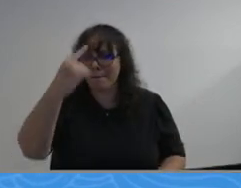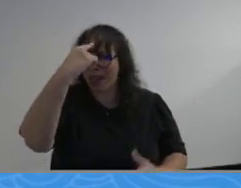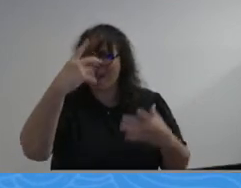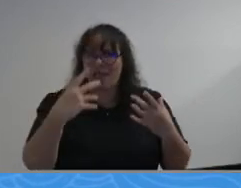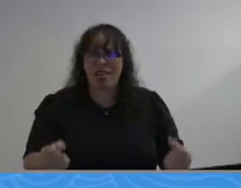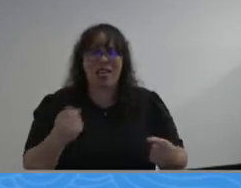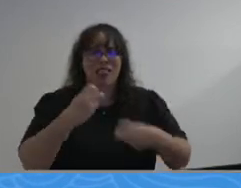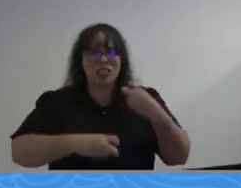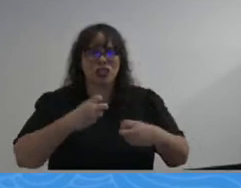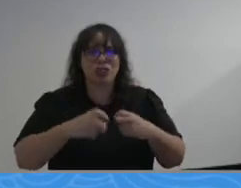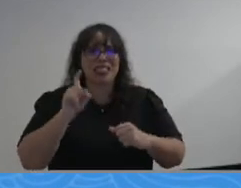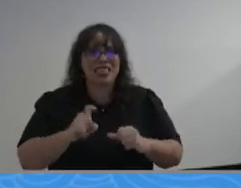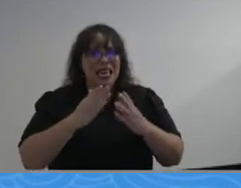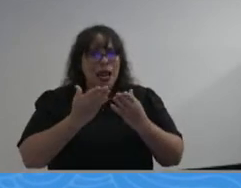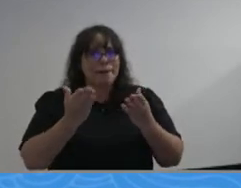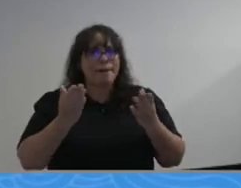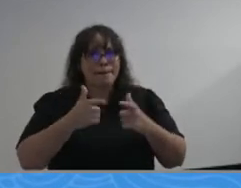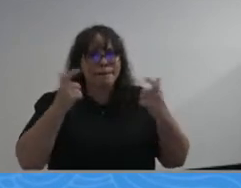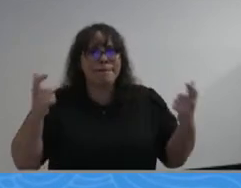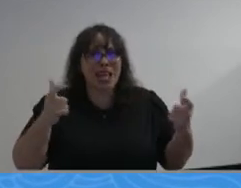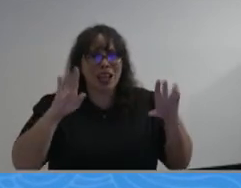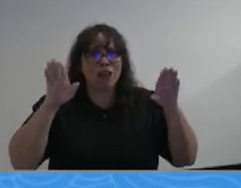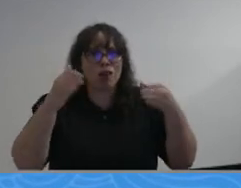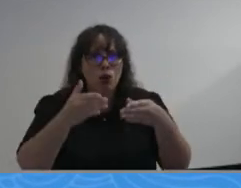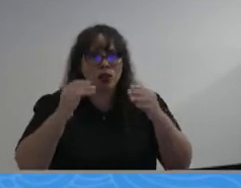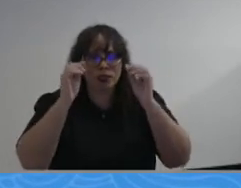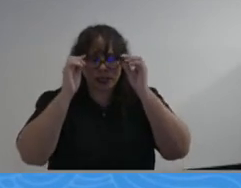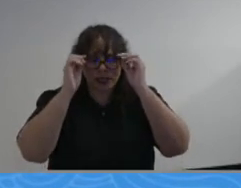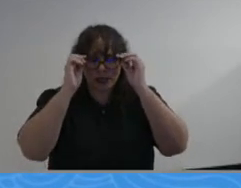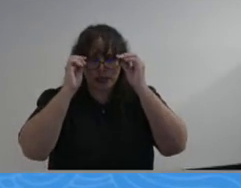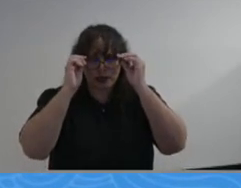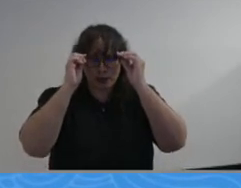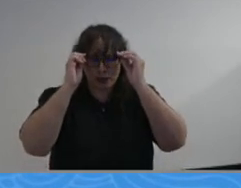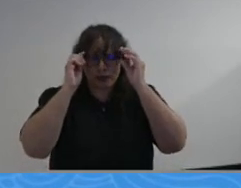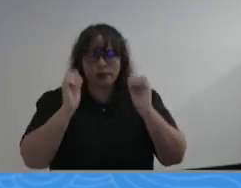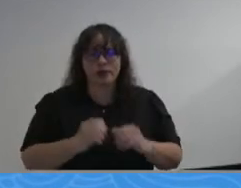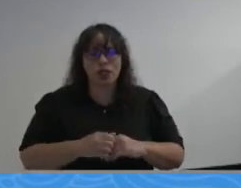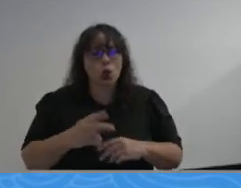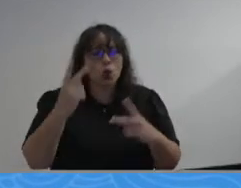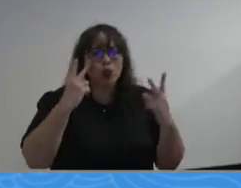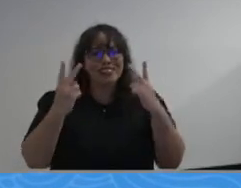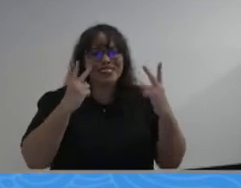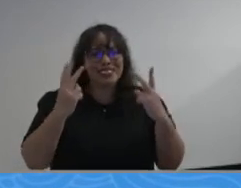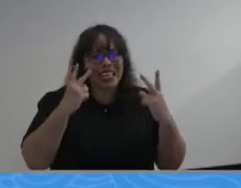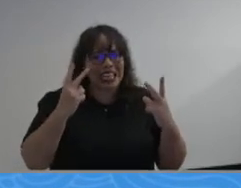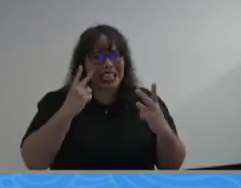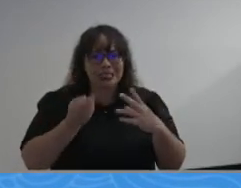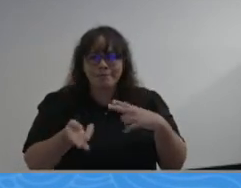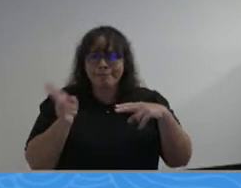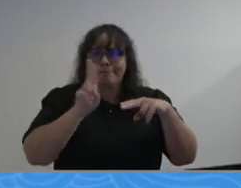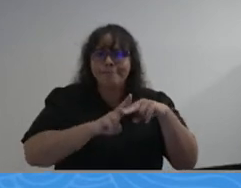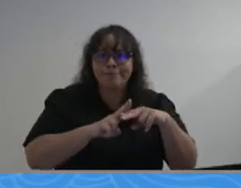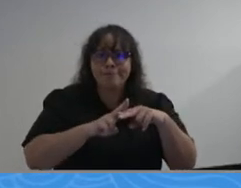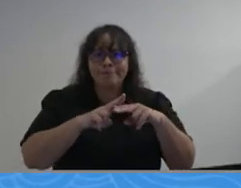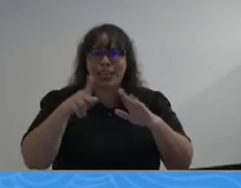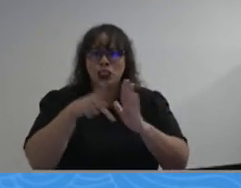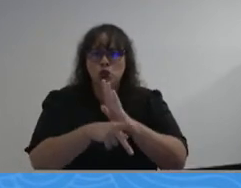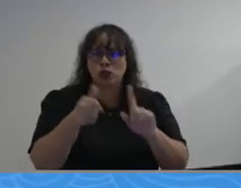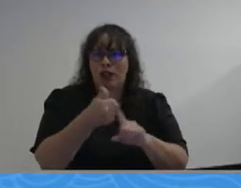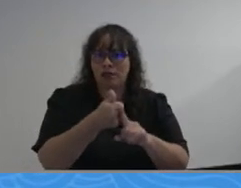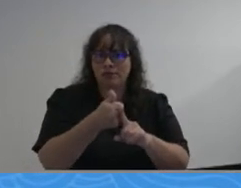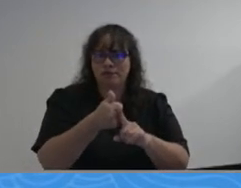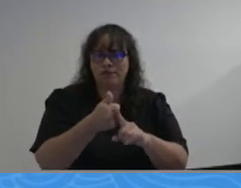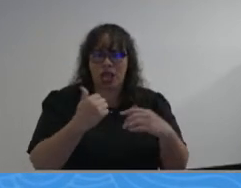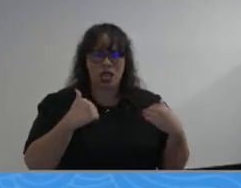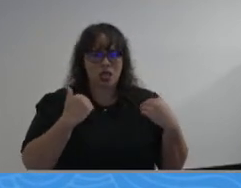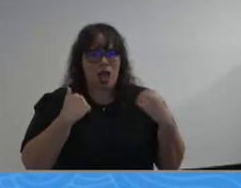issues a big, big focus of what we do, because, and I'll say this, we have seen a significant increase in suicide